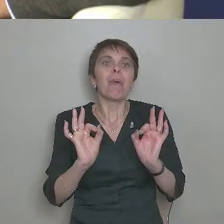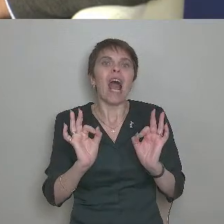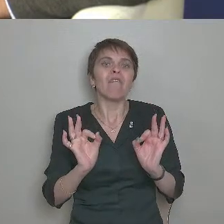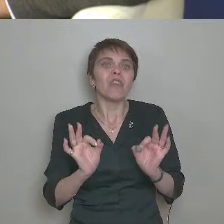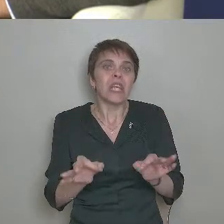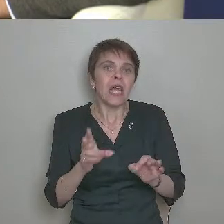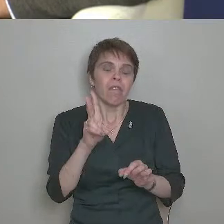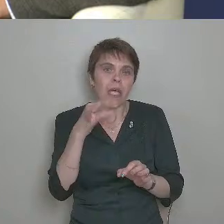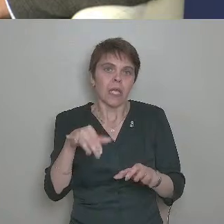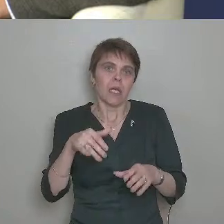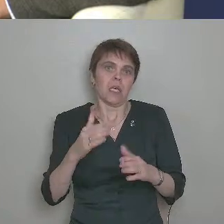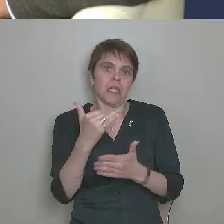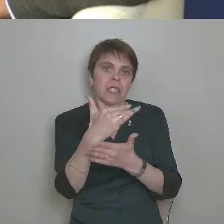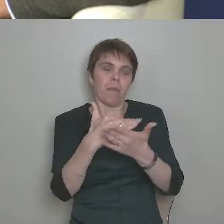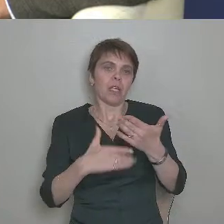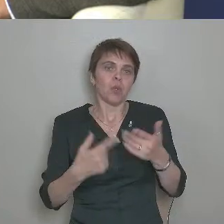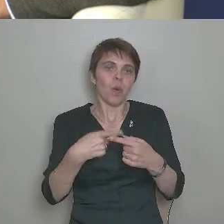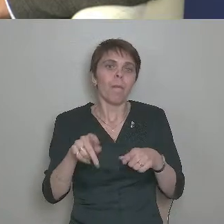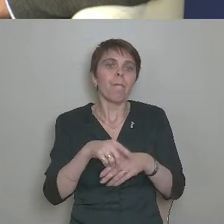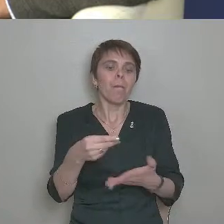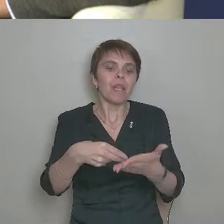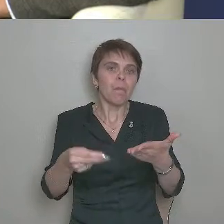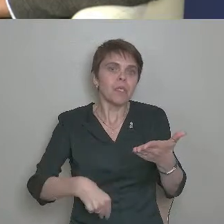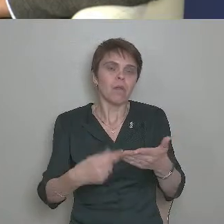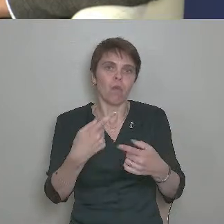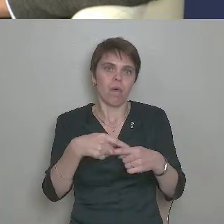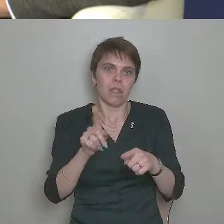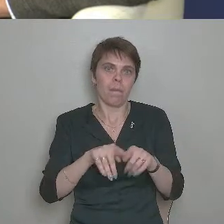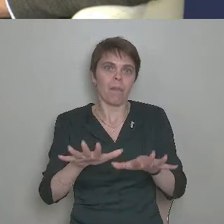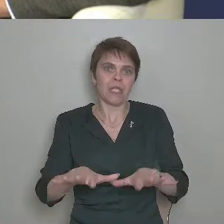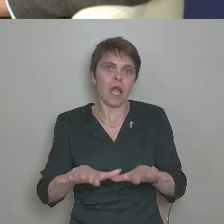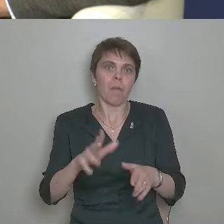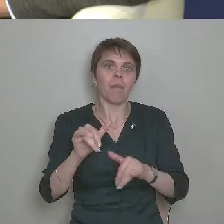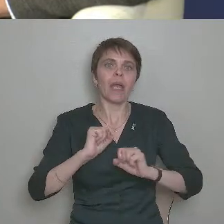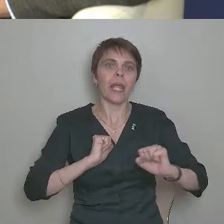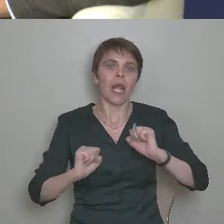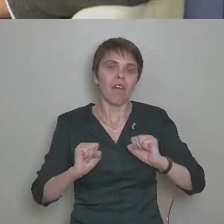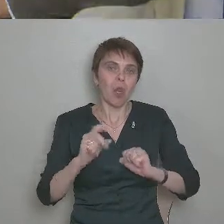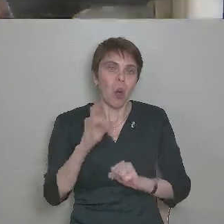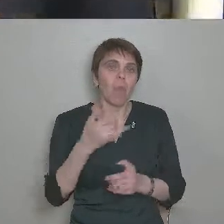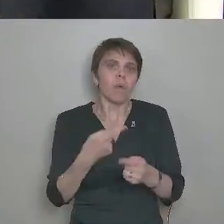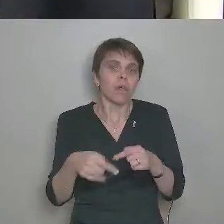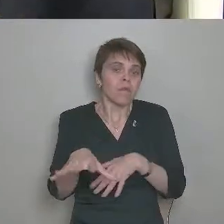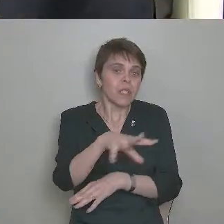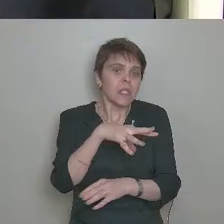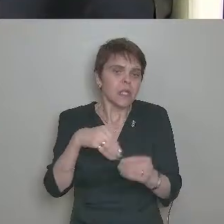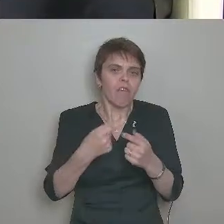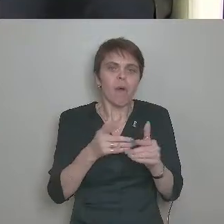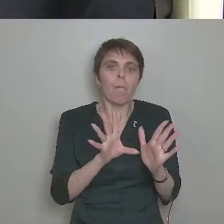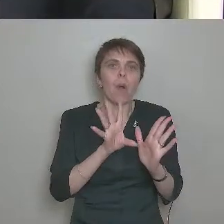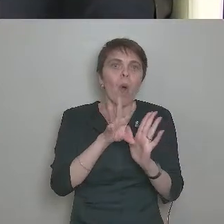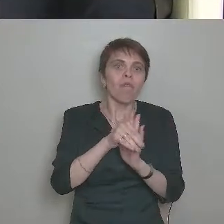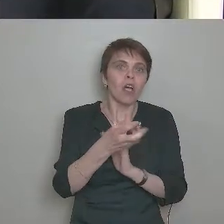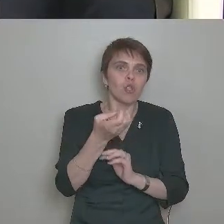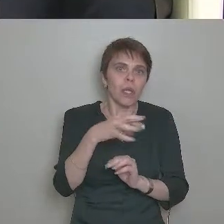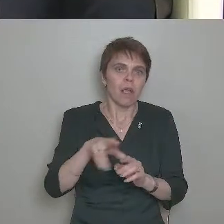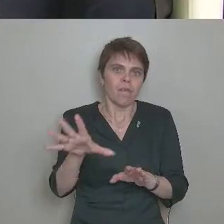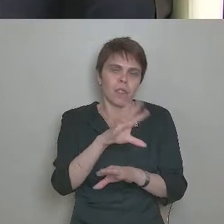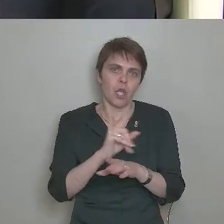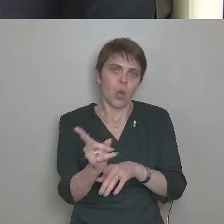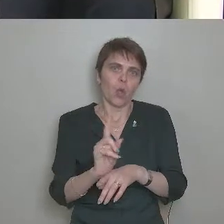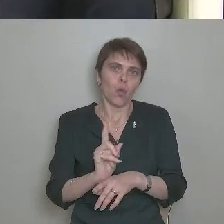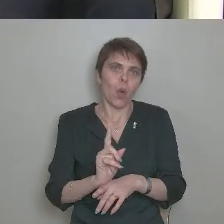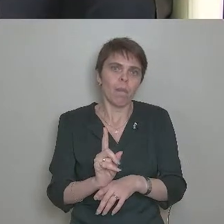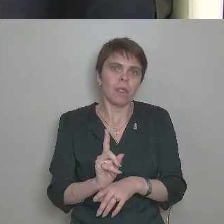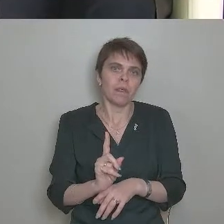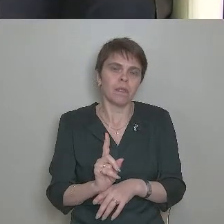and it was necessary to establish which list was to be validated, who signed the list, and whether